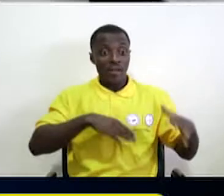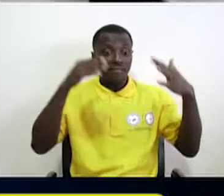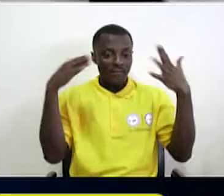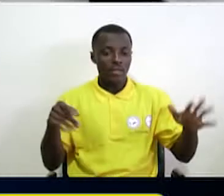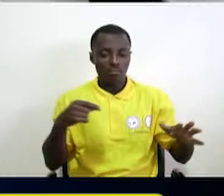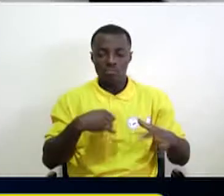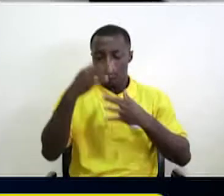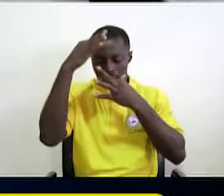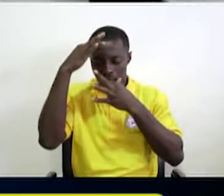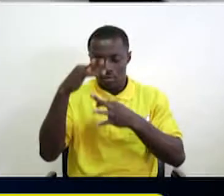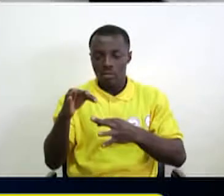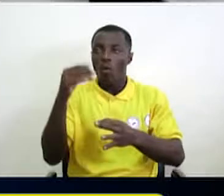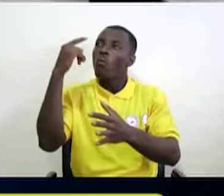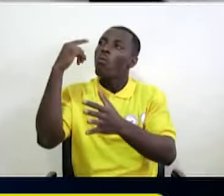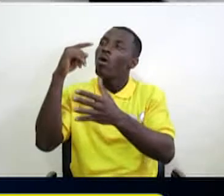See,